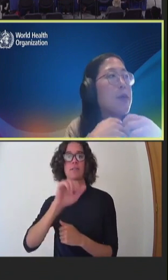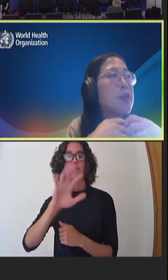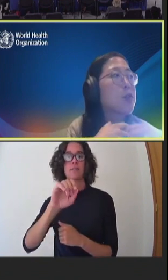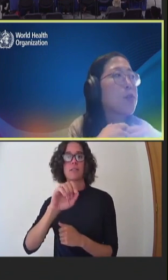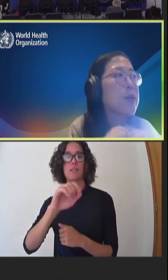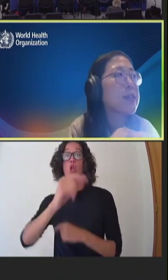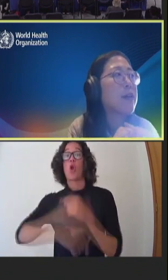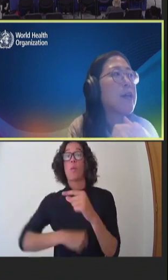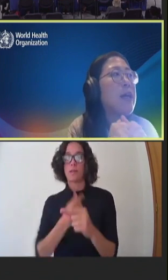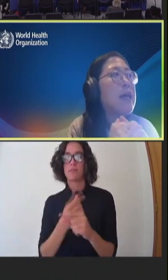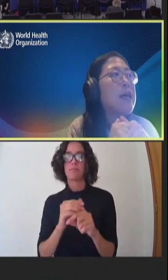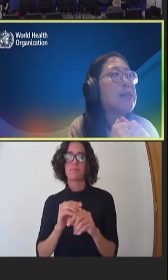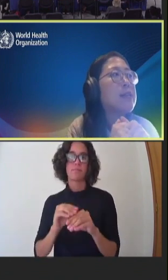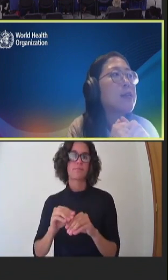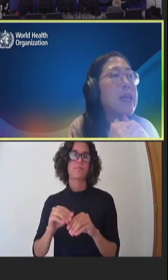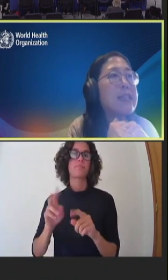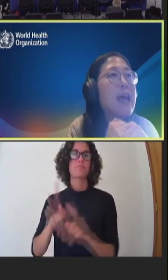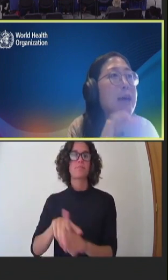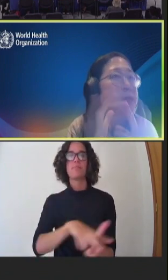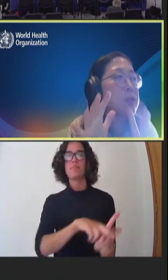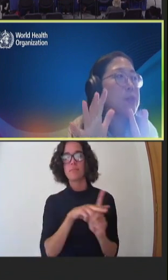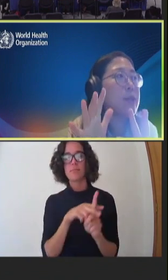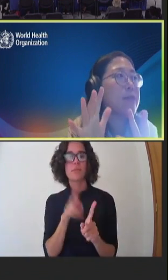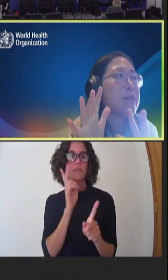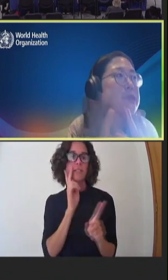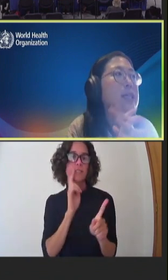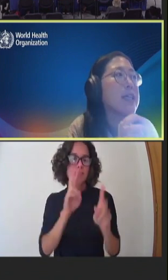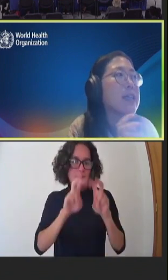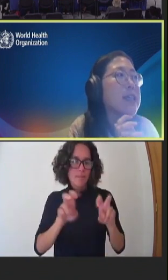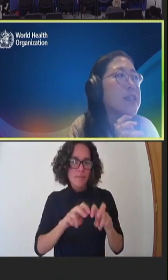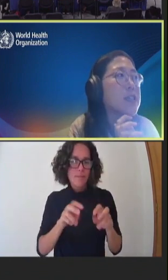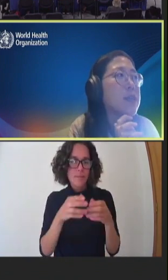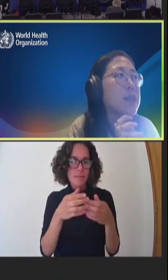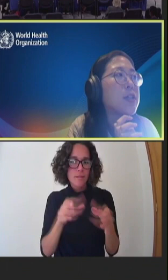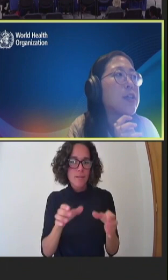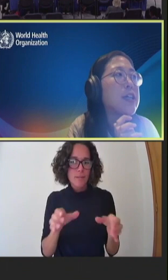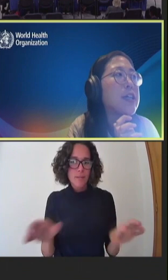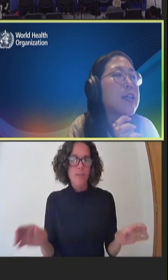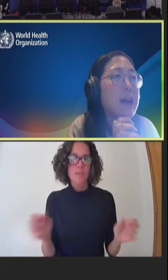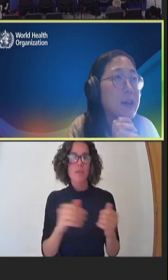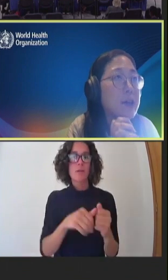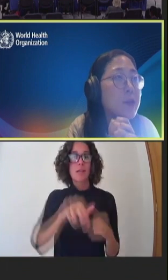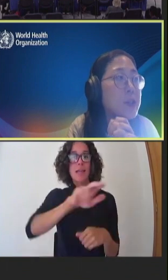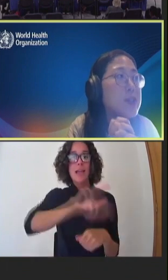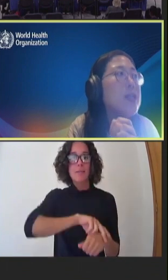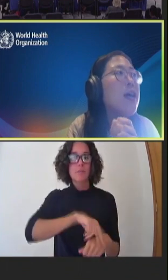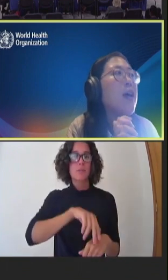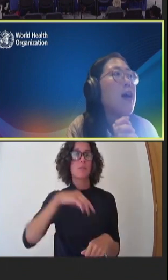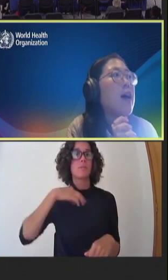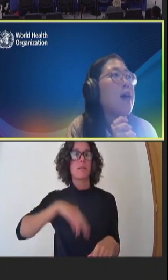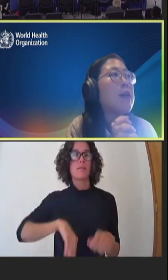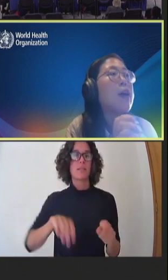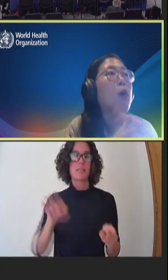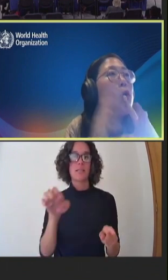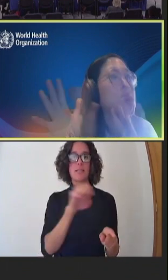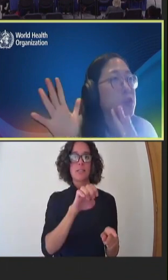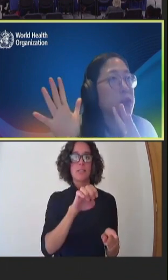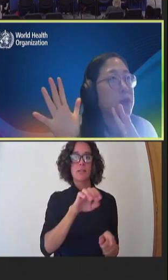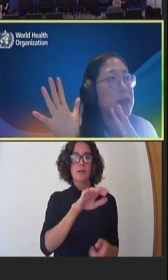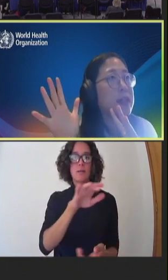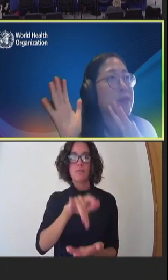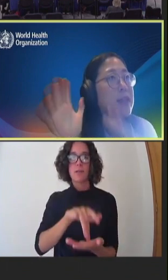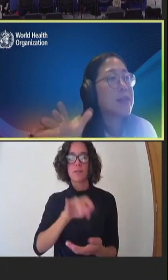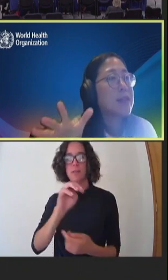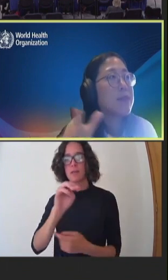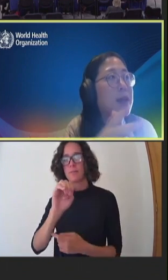into the regional breakdown, is greatest absolute benefits in Eastern Mediterranean and African region, but there are also